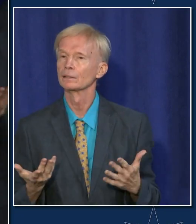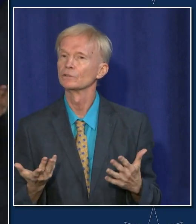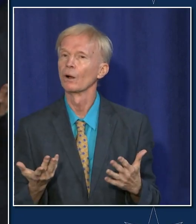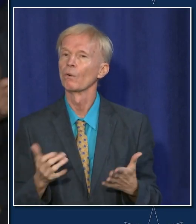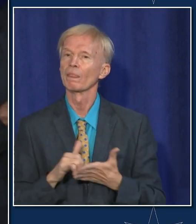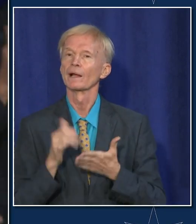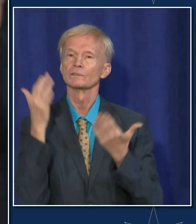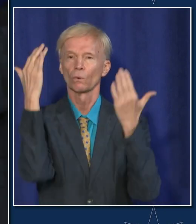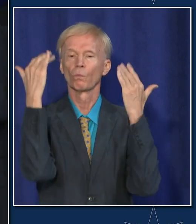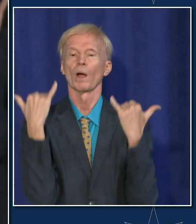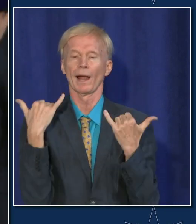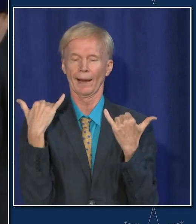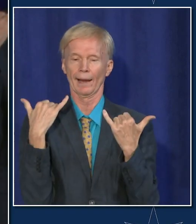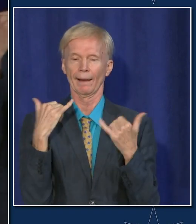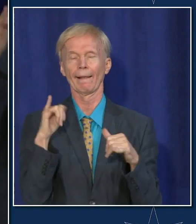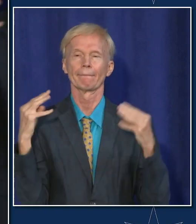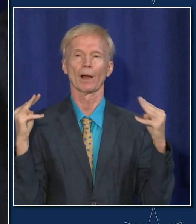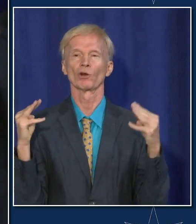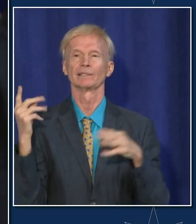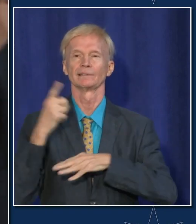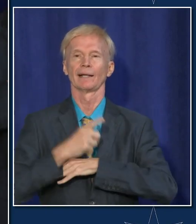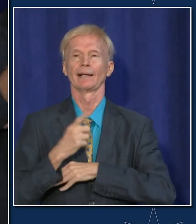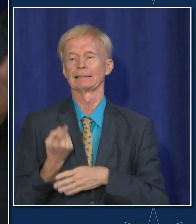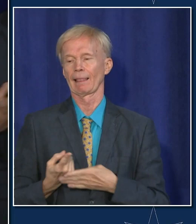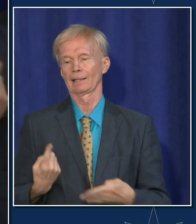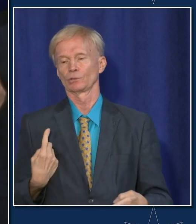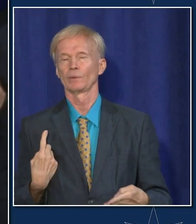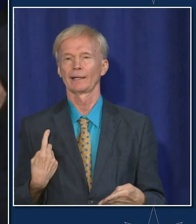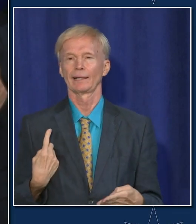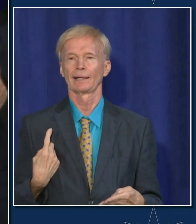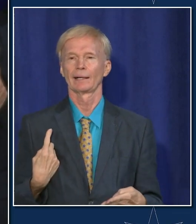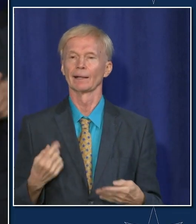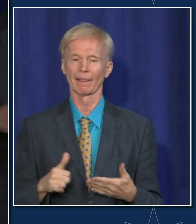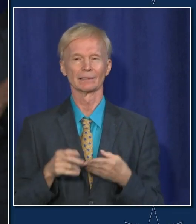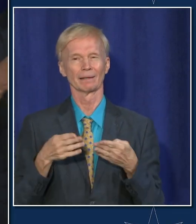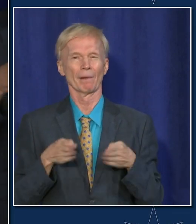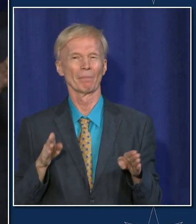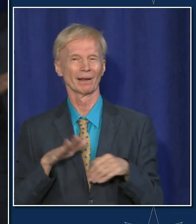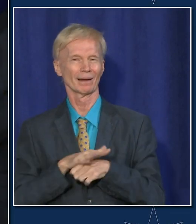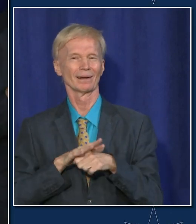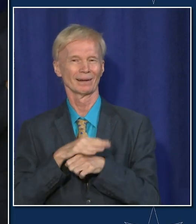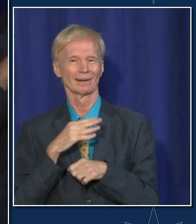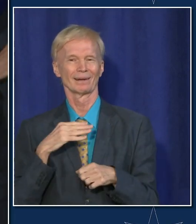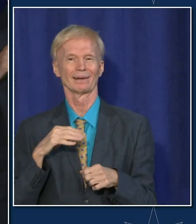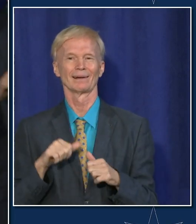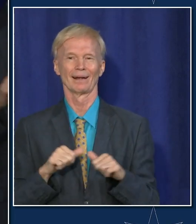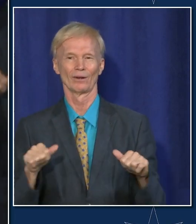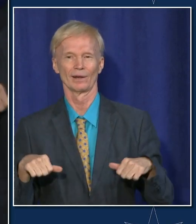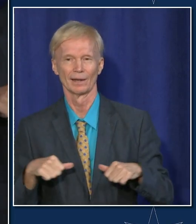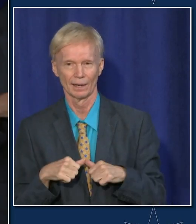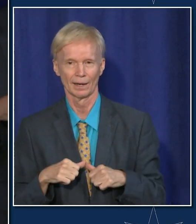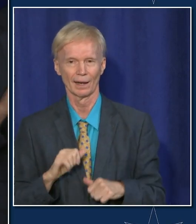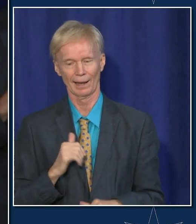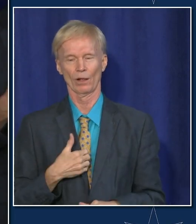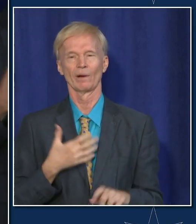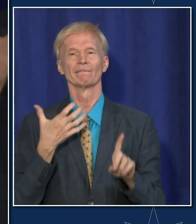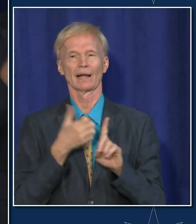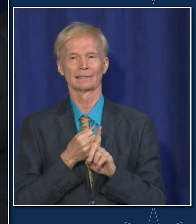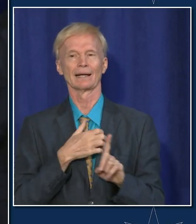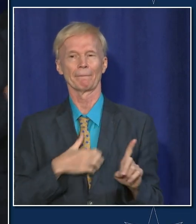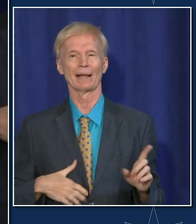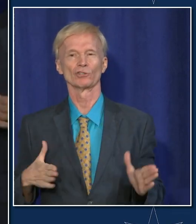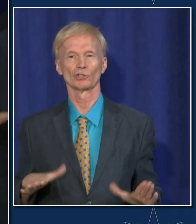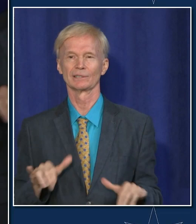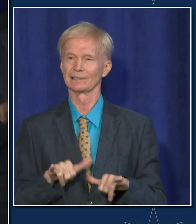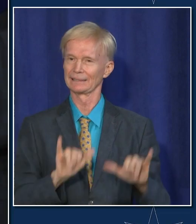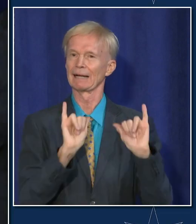why, for example, like at Market Days last week, which is in the public way, our vaccine ambassadors, they're still there.